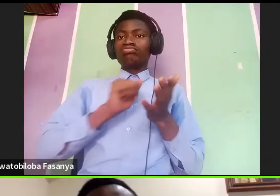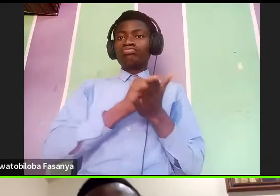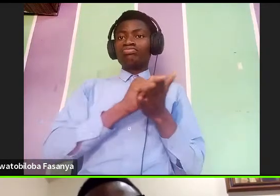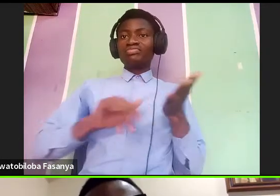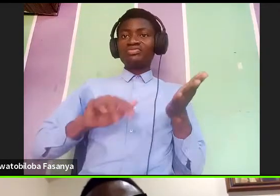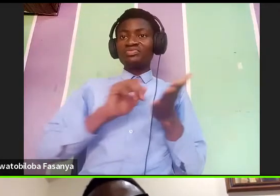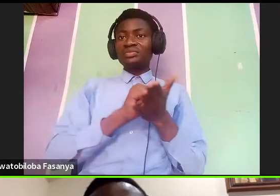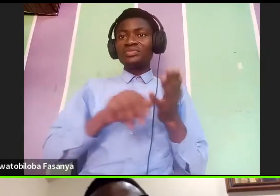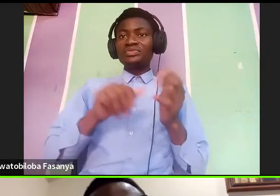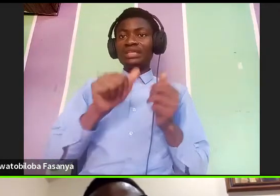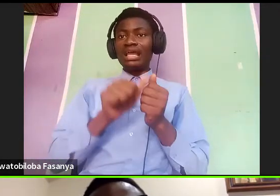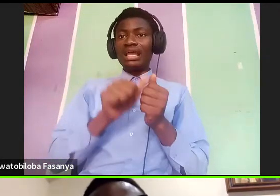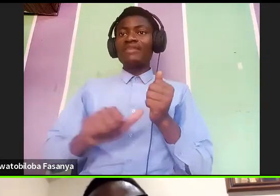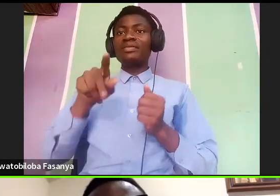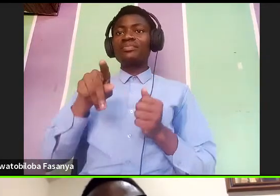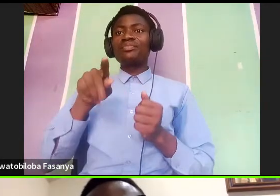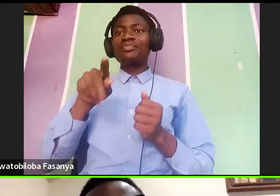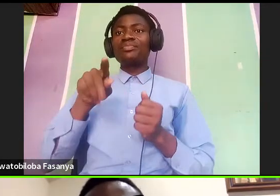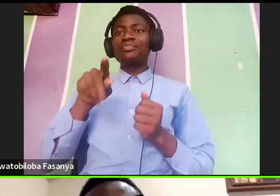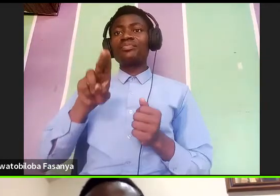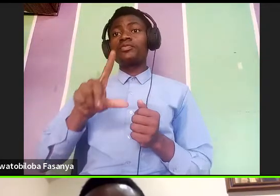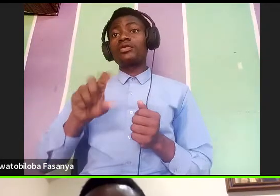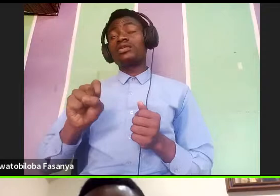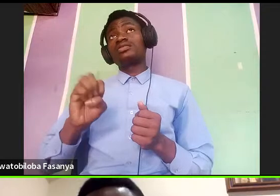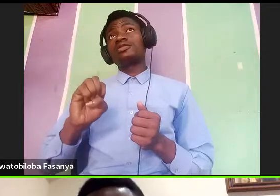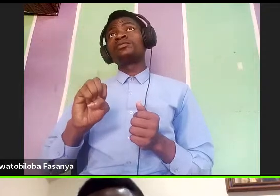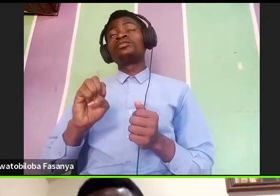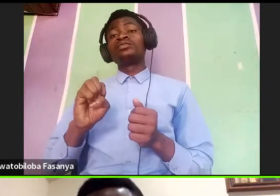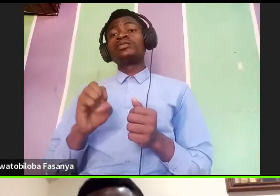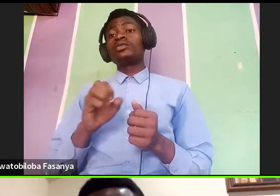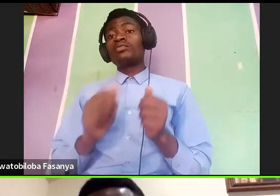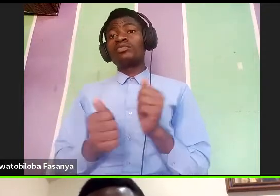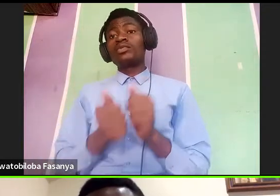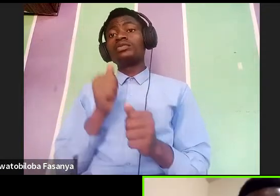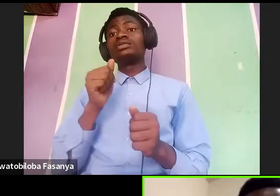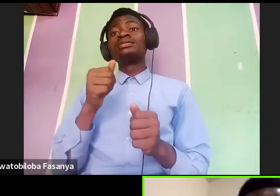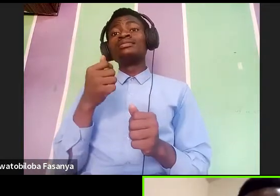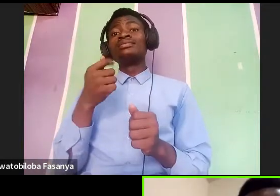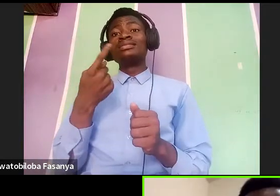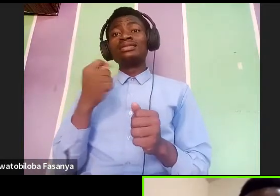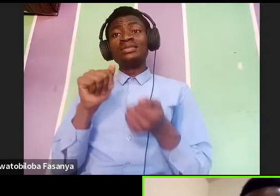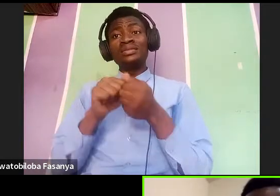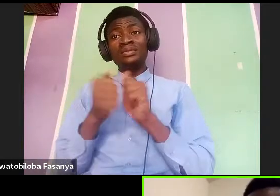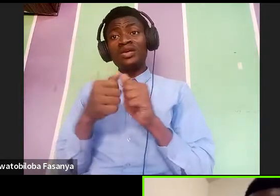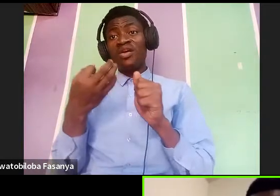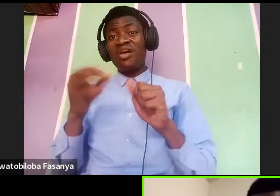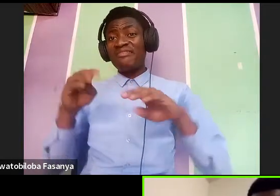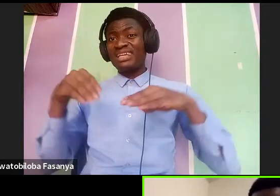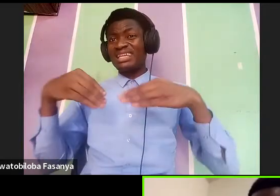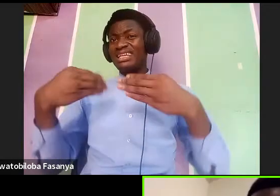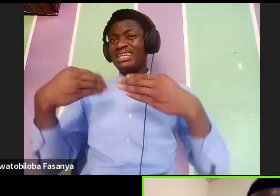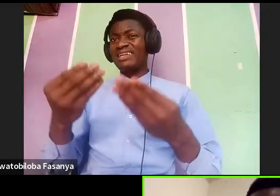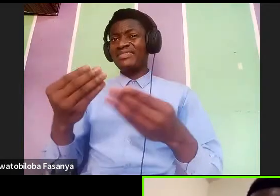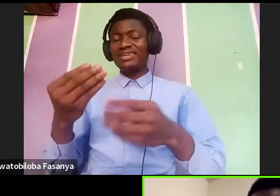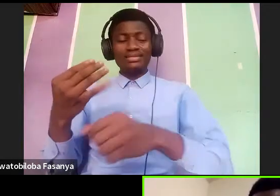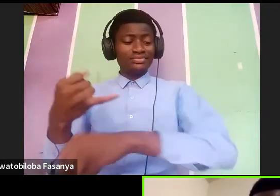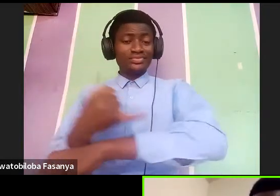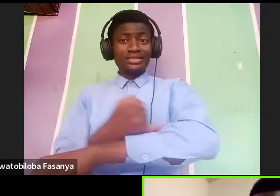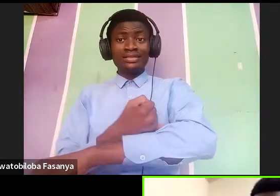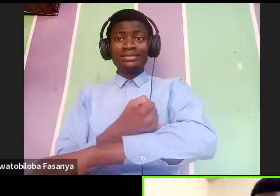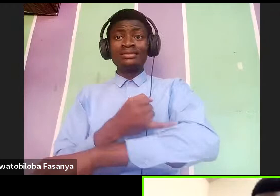think, complications of giving injection intramuscular will be query nerve